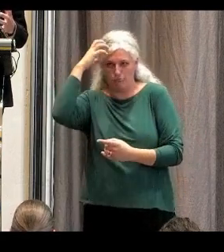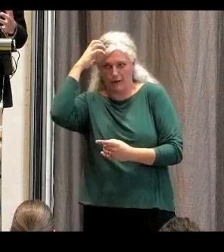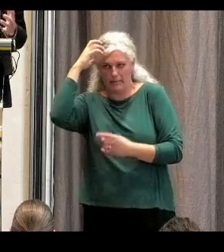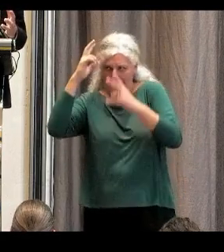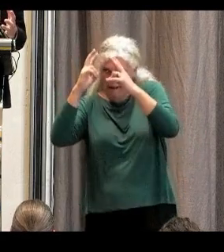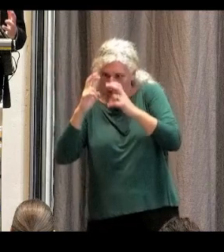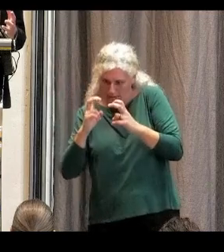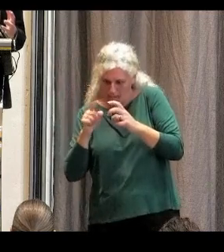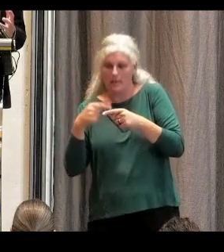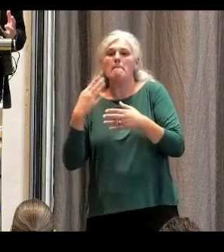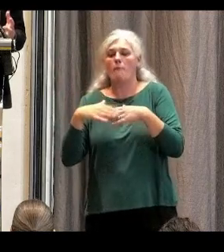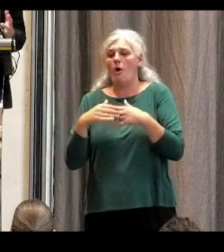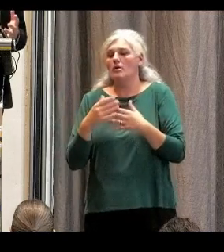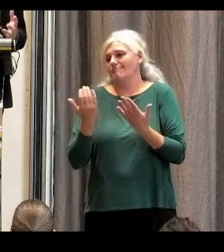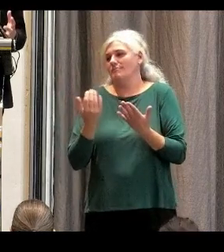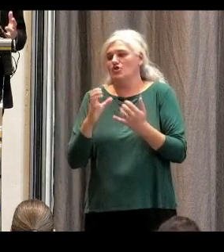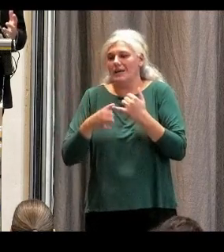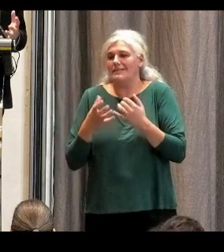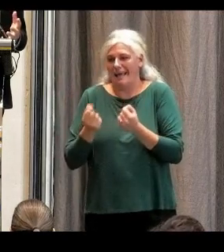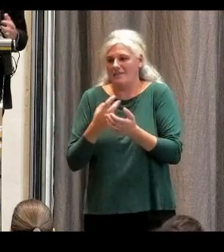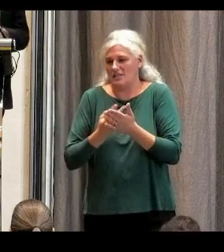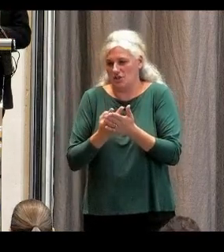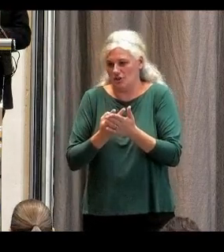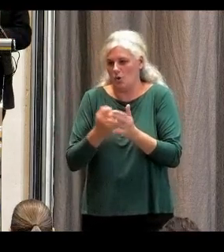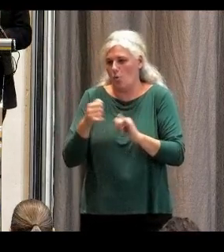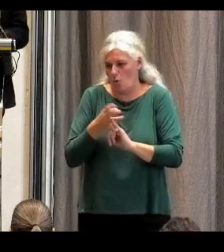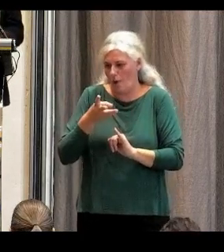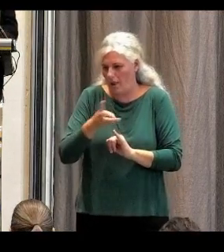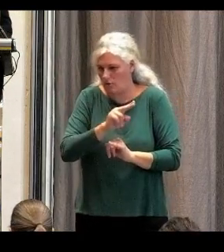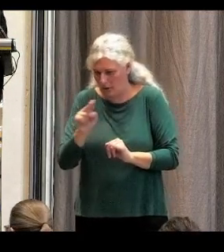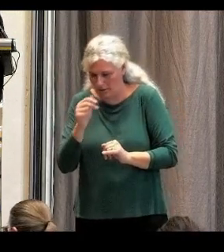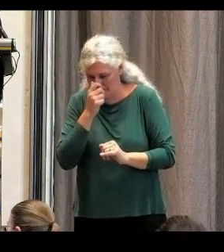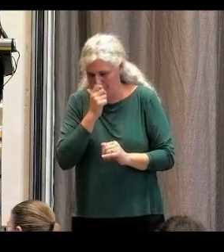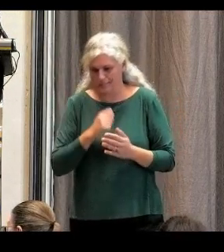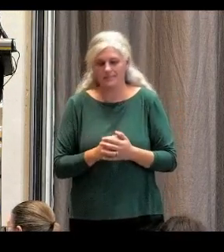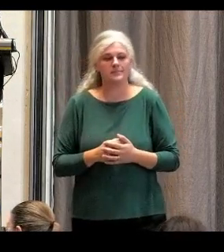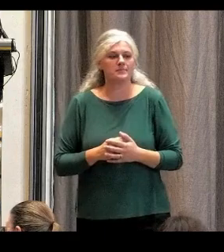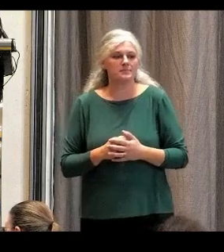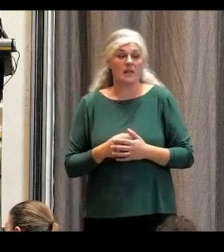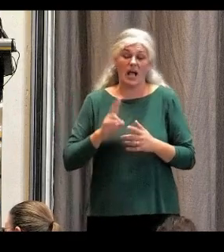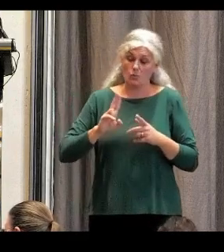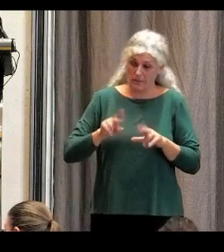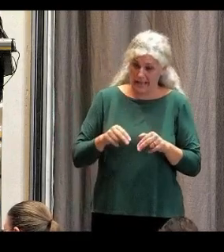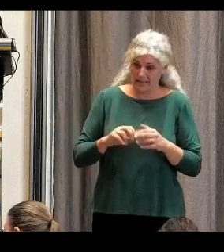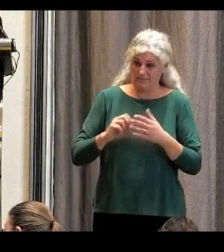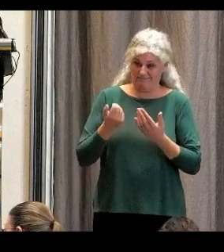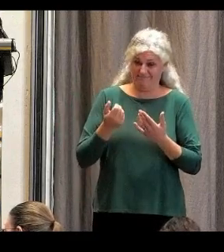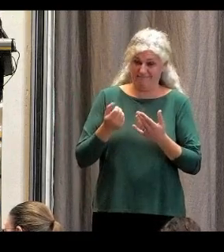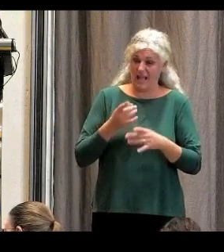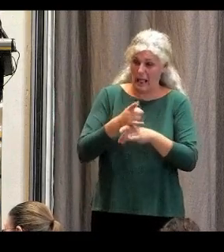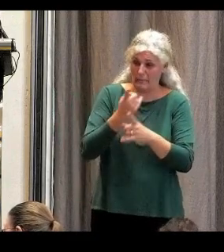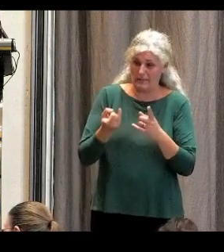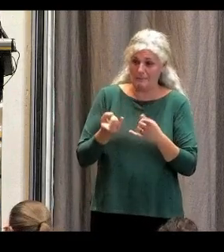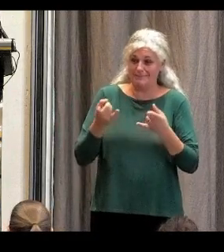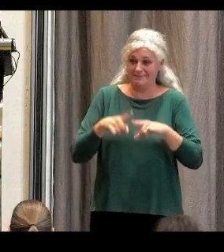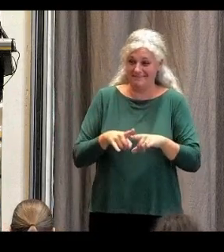them susceptible to seizures, so that we can think about what are the treatments that we might develop to cure their epilepsy and stop them having